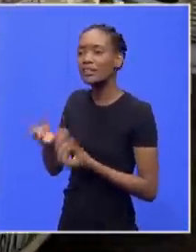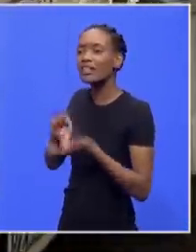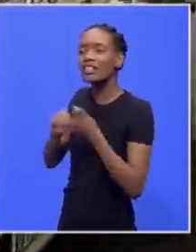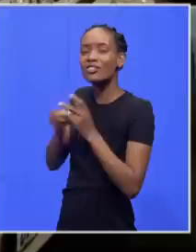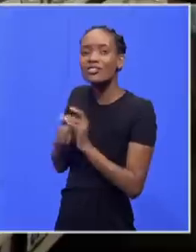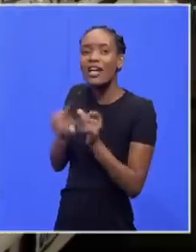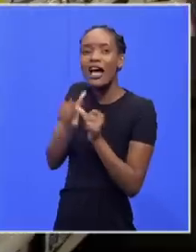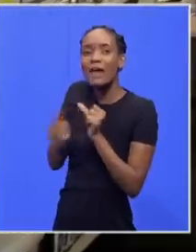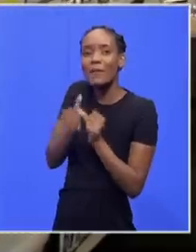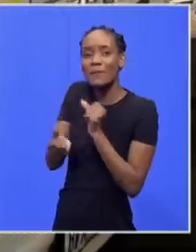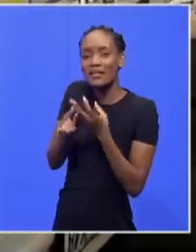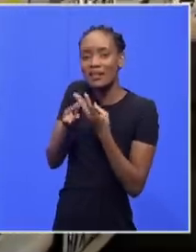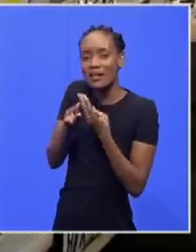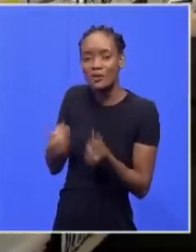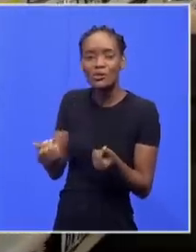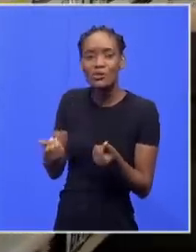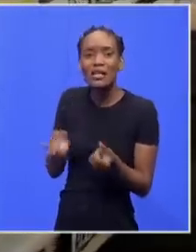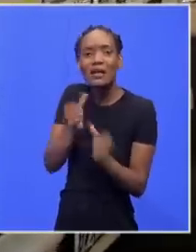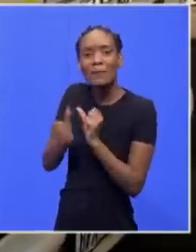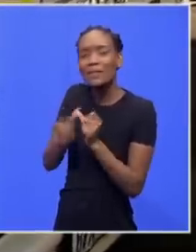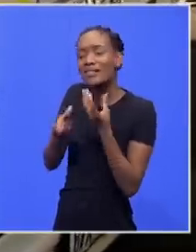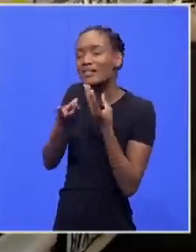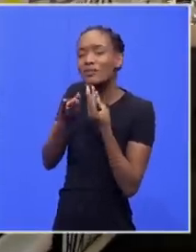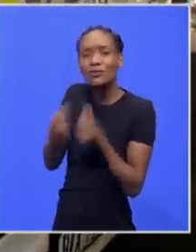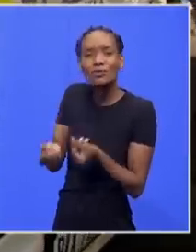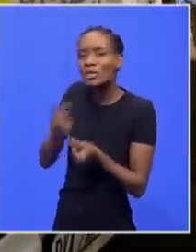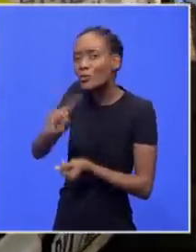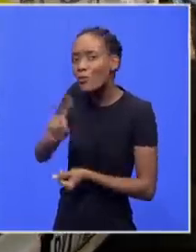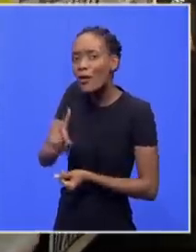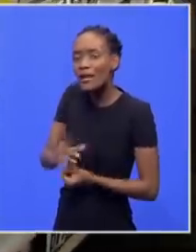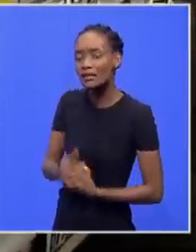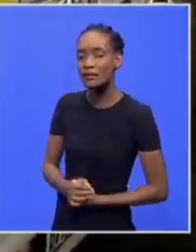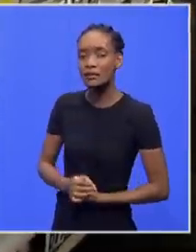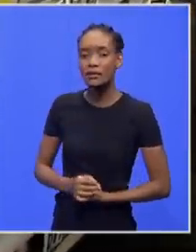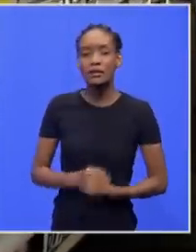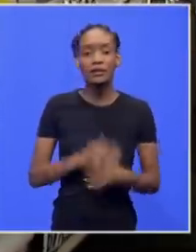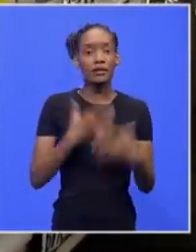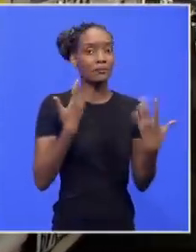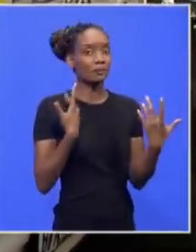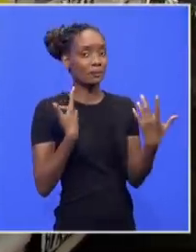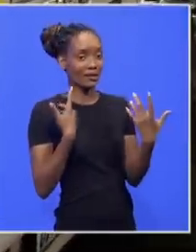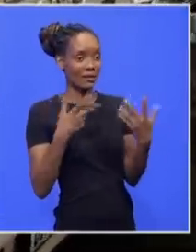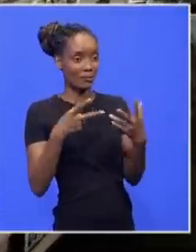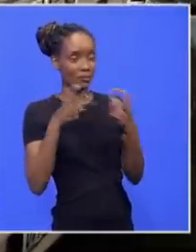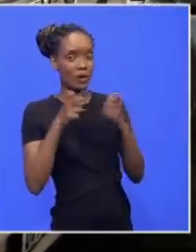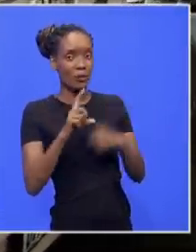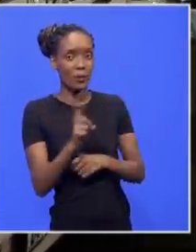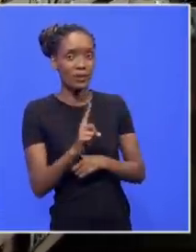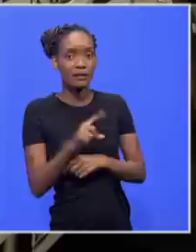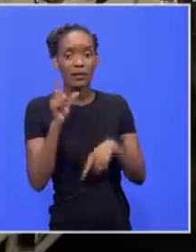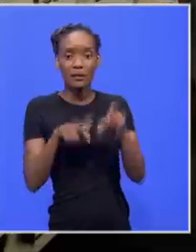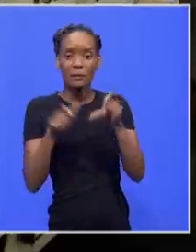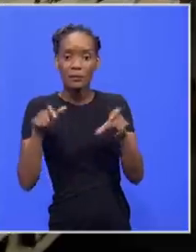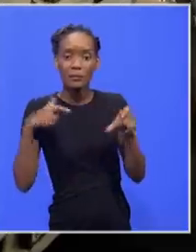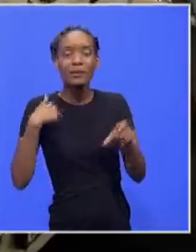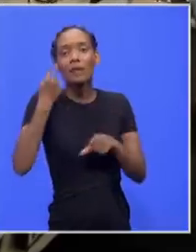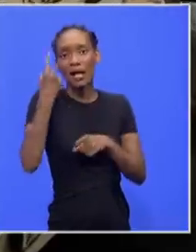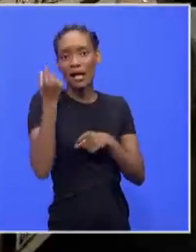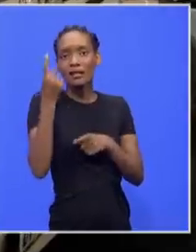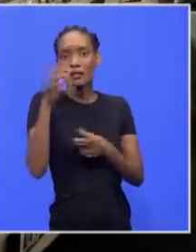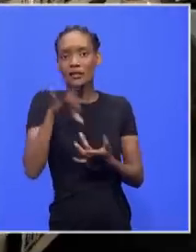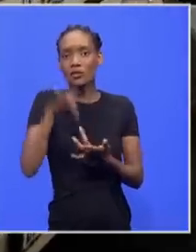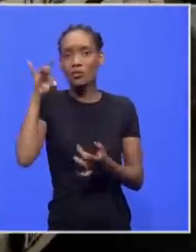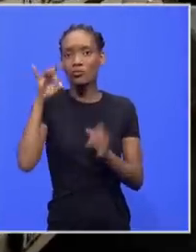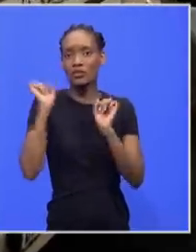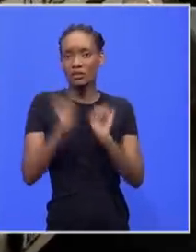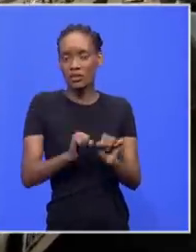is that solution, the circumstances? Well, I think if at least what I know is people better understand what's the options, and that they,